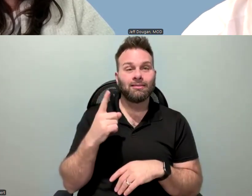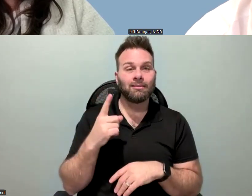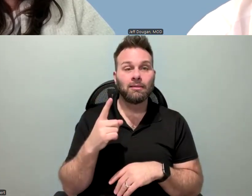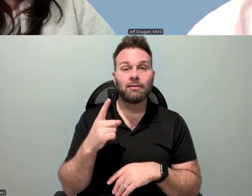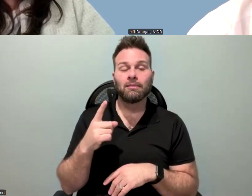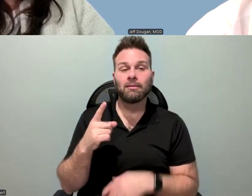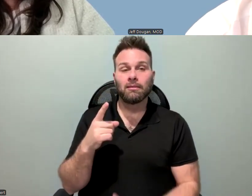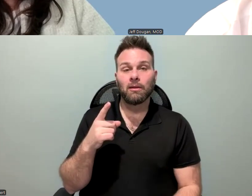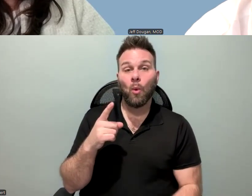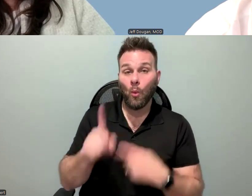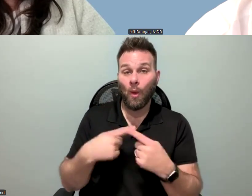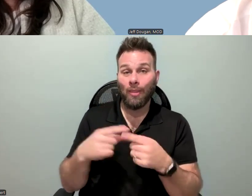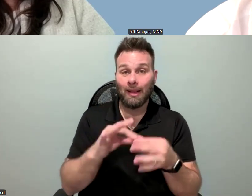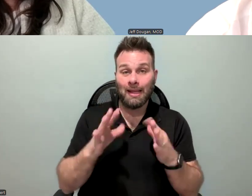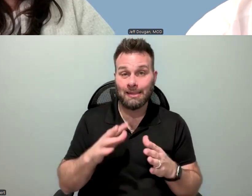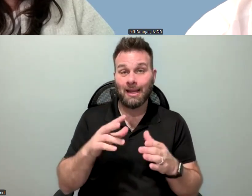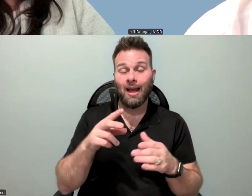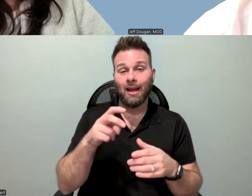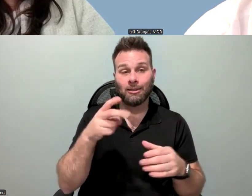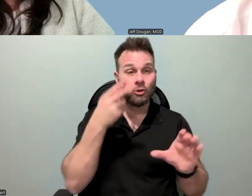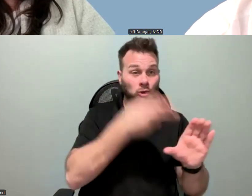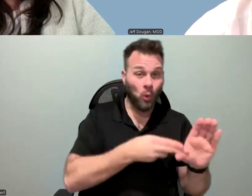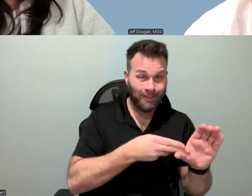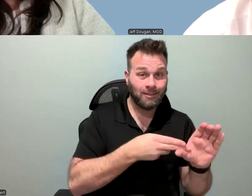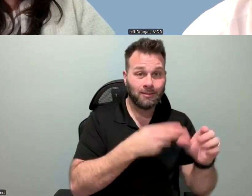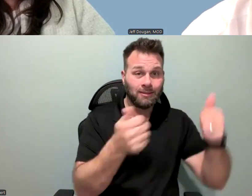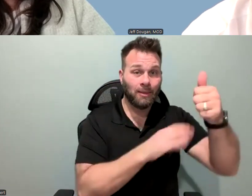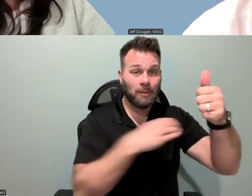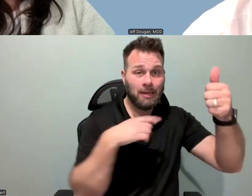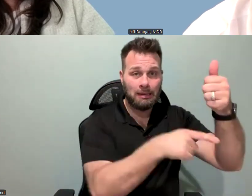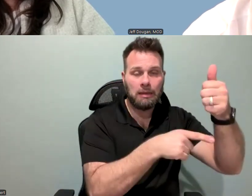the commission to report fully what they find and educate the rest of the membership.